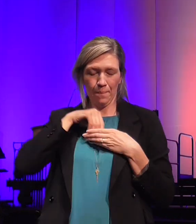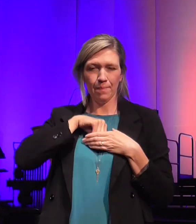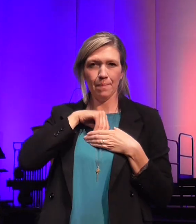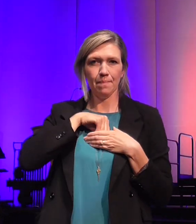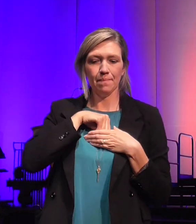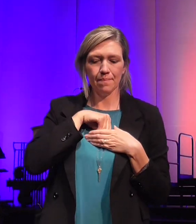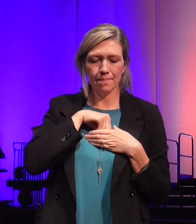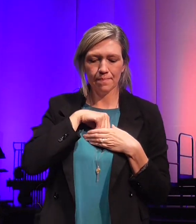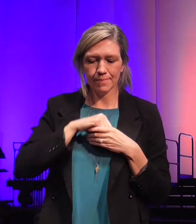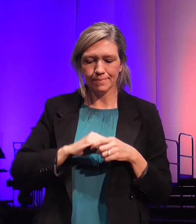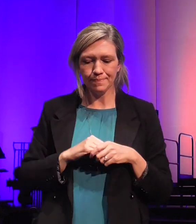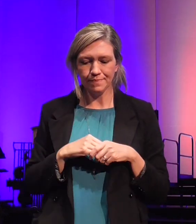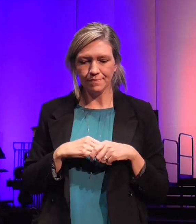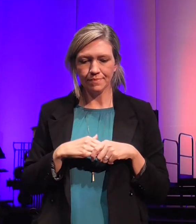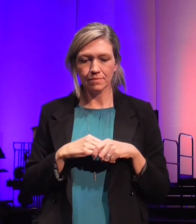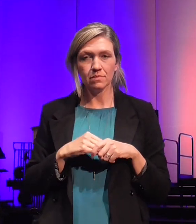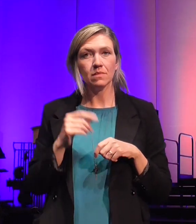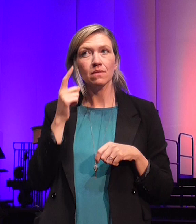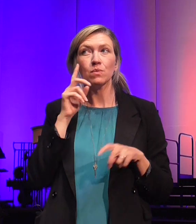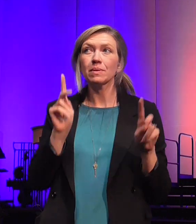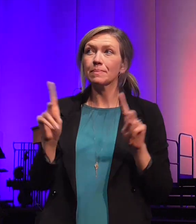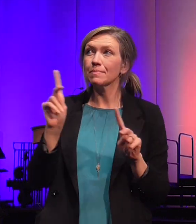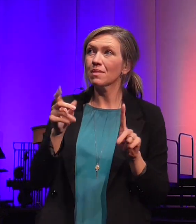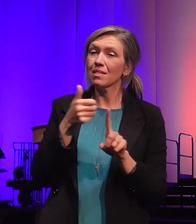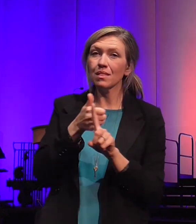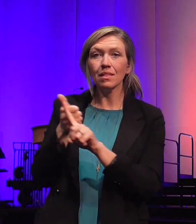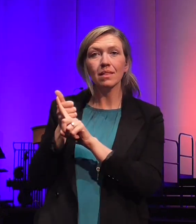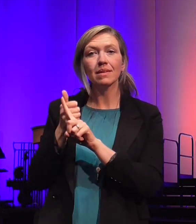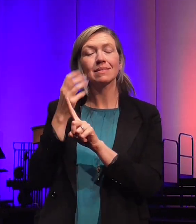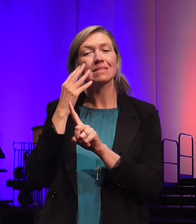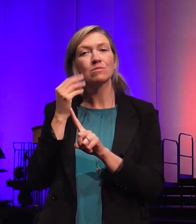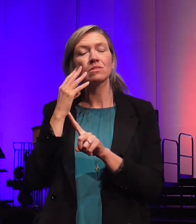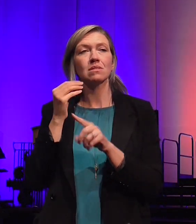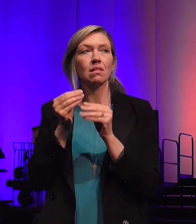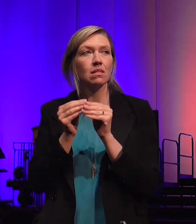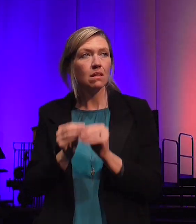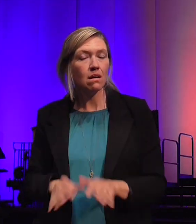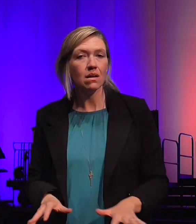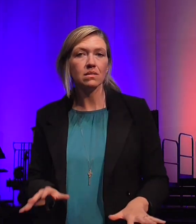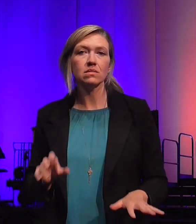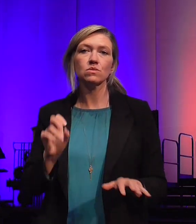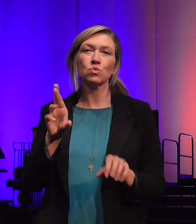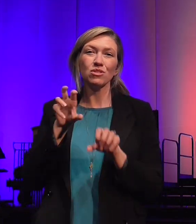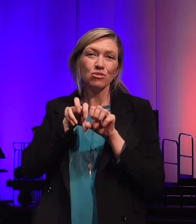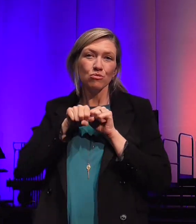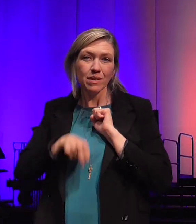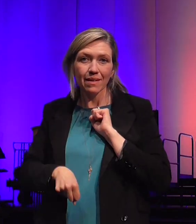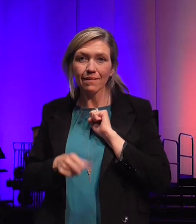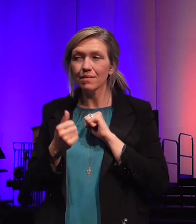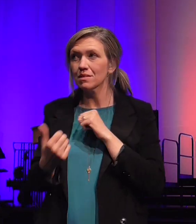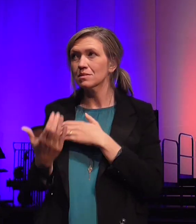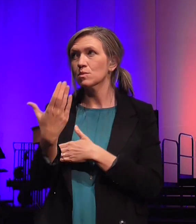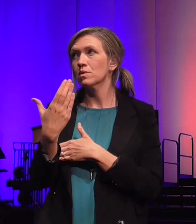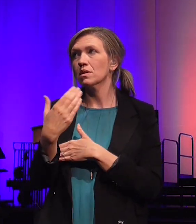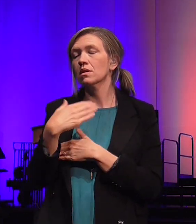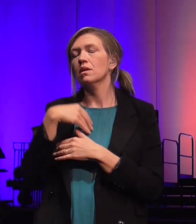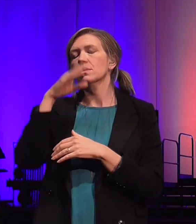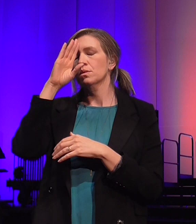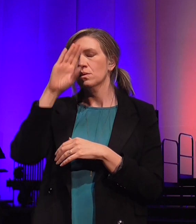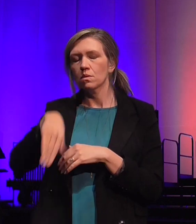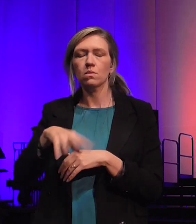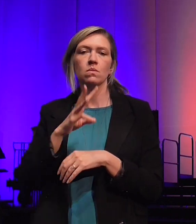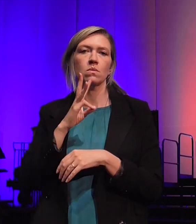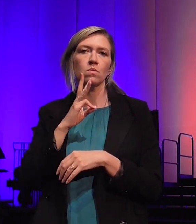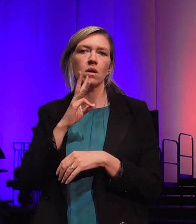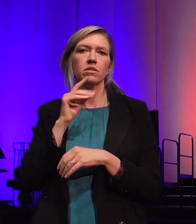within. And for those who experience loss or grief this morning, I know that the waters